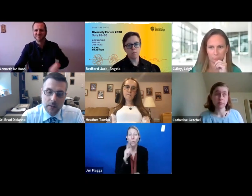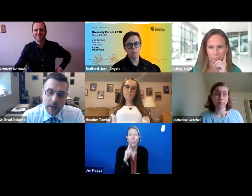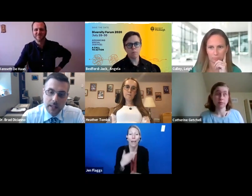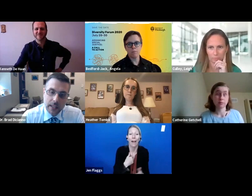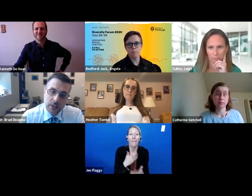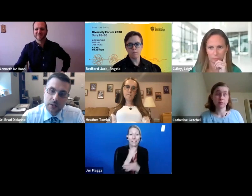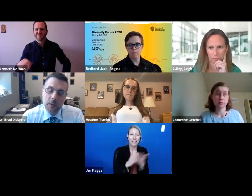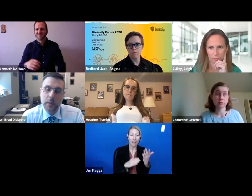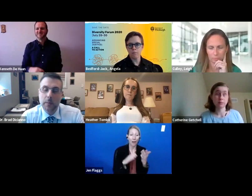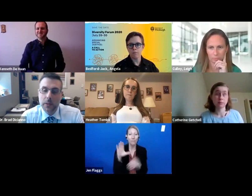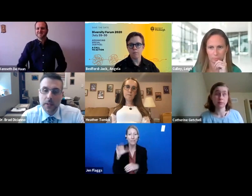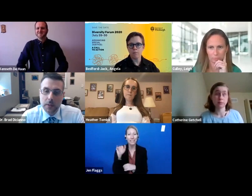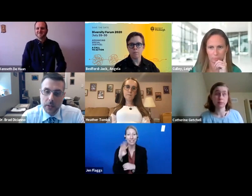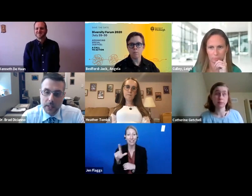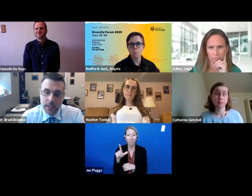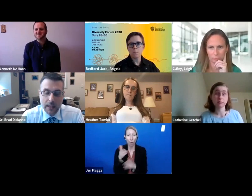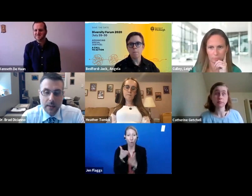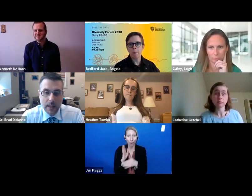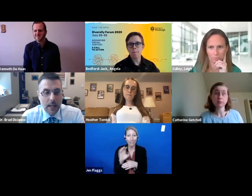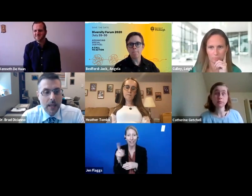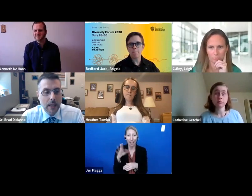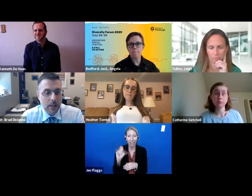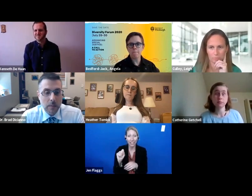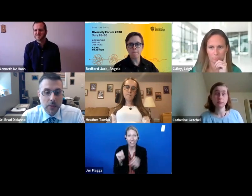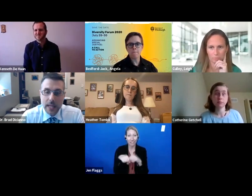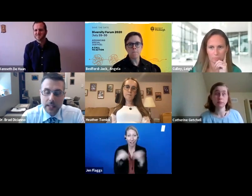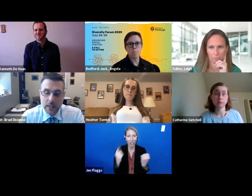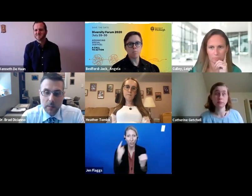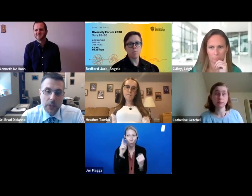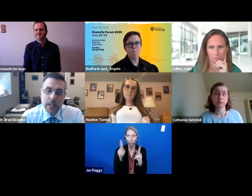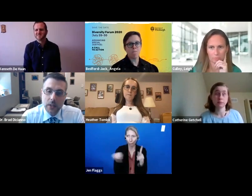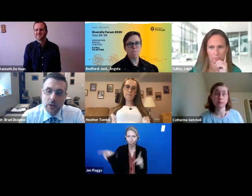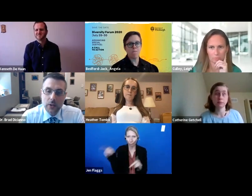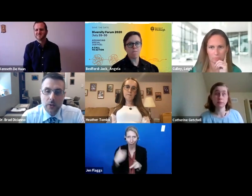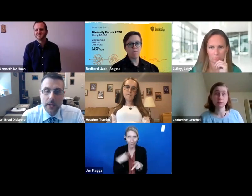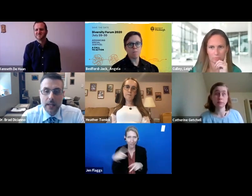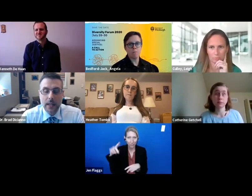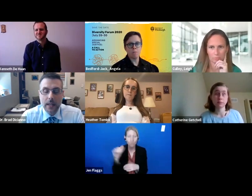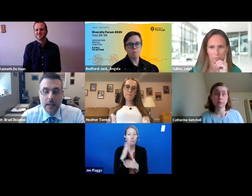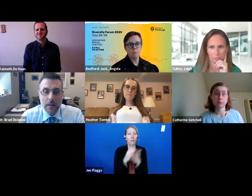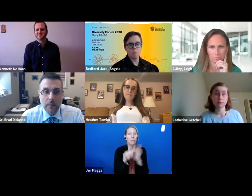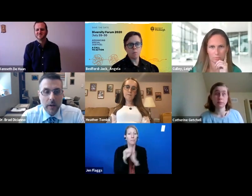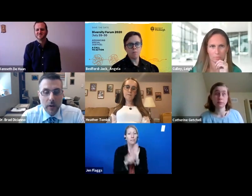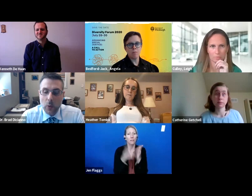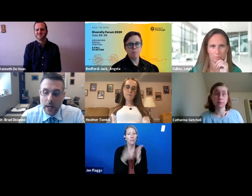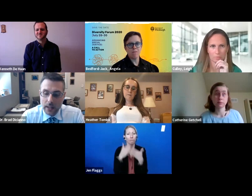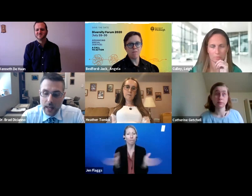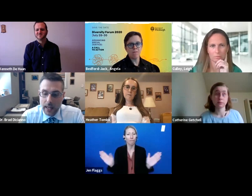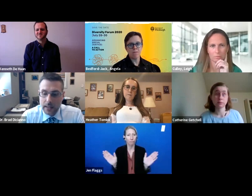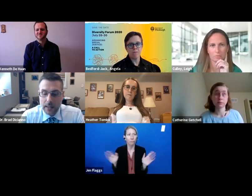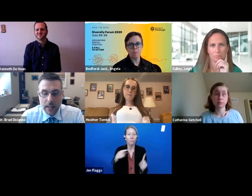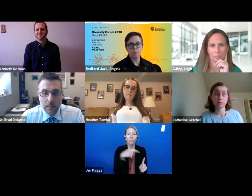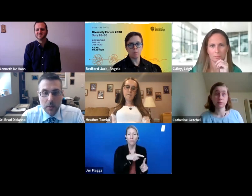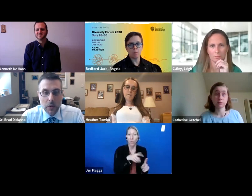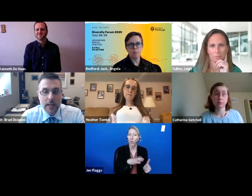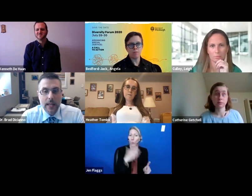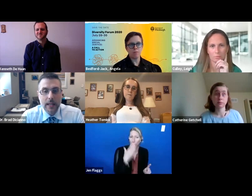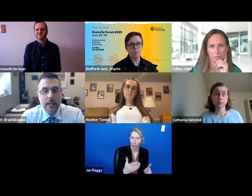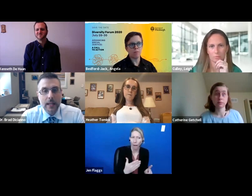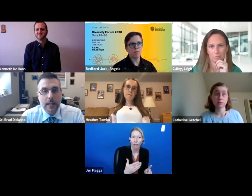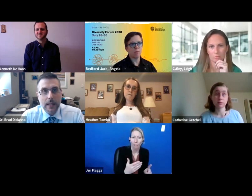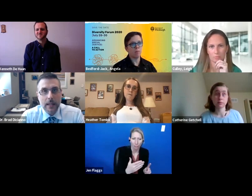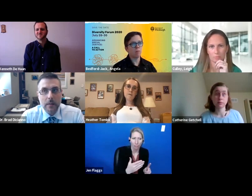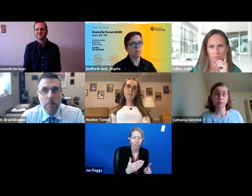and ethics violations for people with disabilities. And I think some states in particular are doing very well at